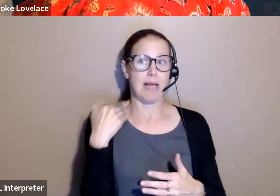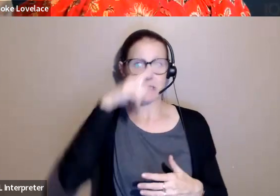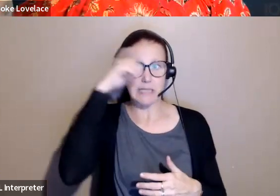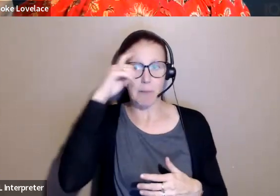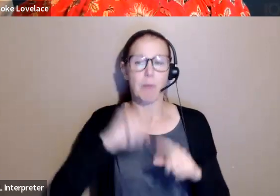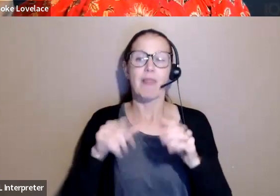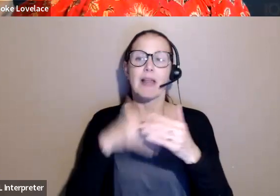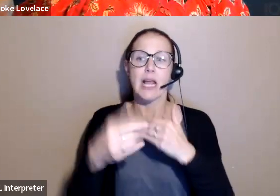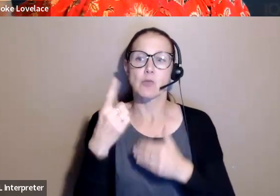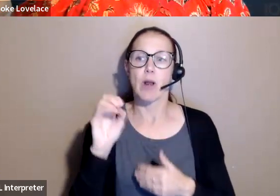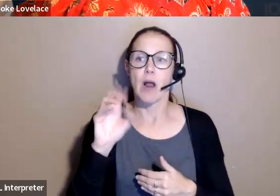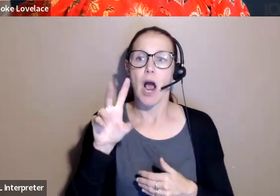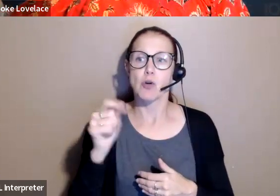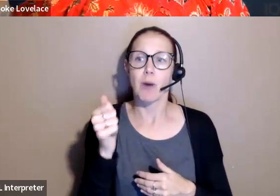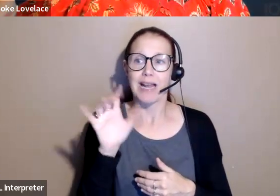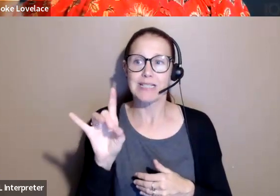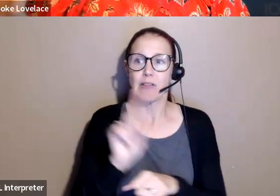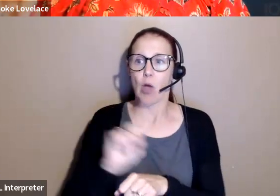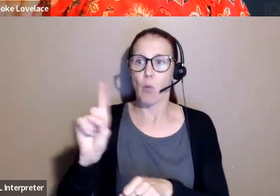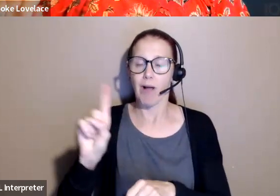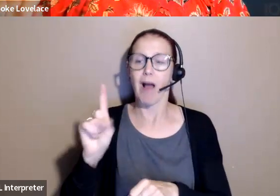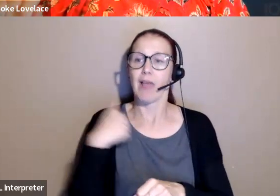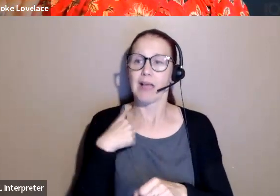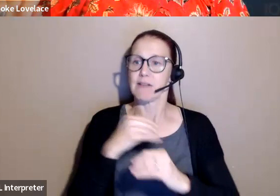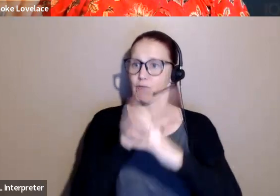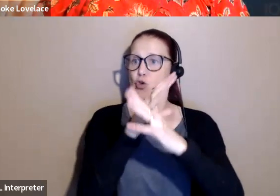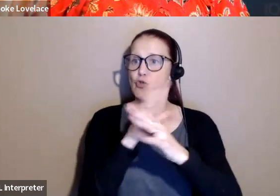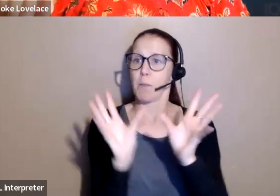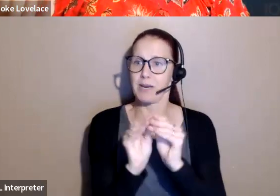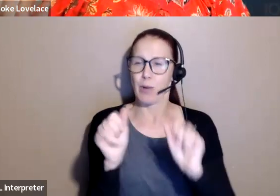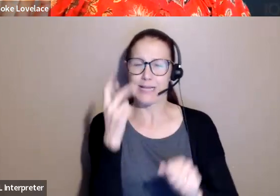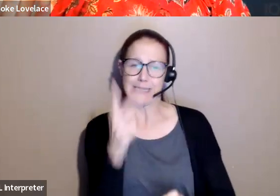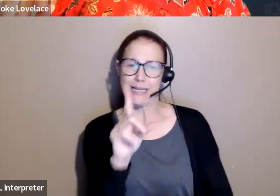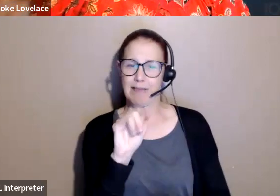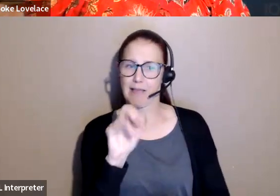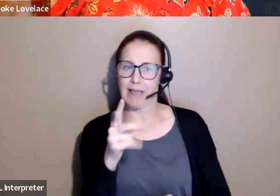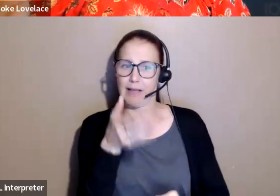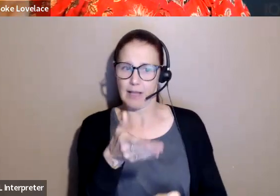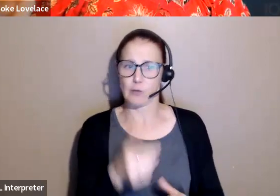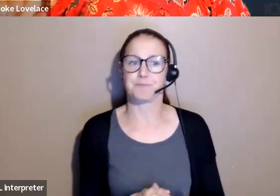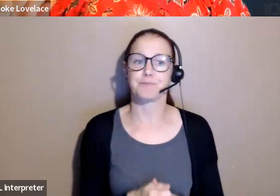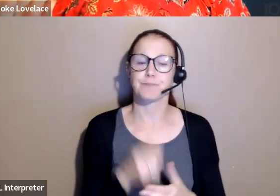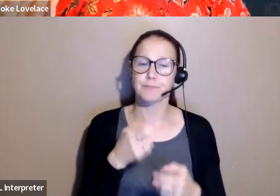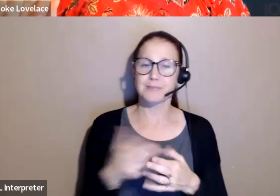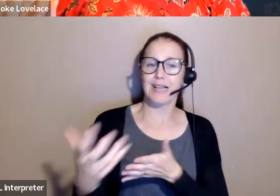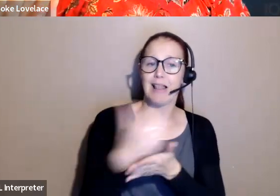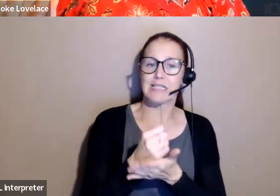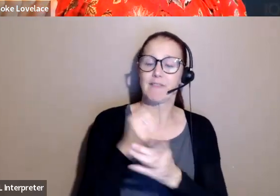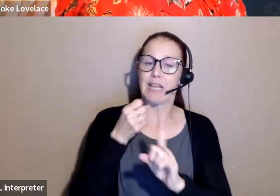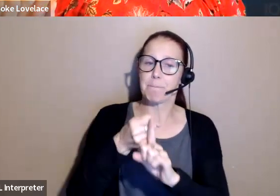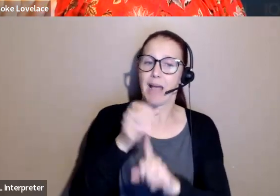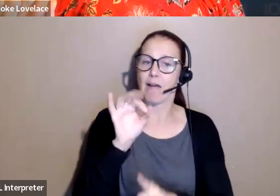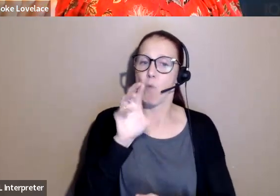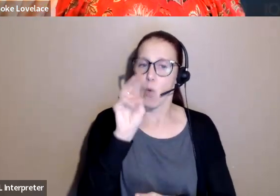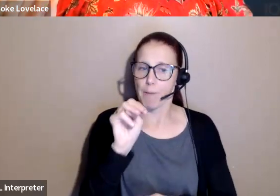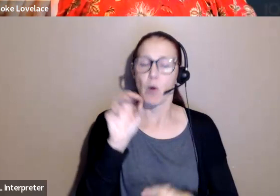one is October 18th at 1 o'clock. It's a virtual meeting, and you can see the link there. And we can share this too. We can put it in the